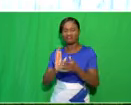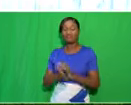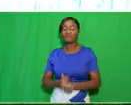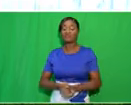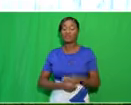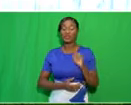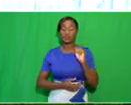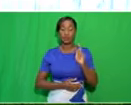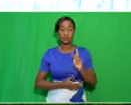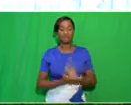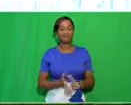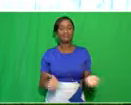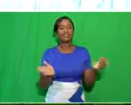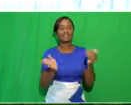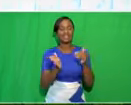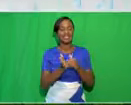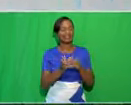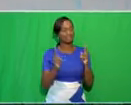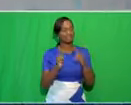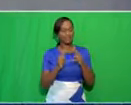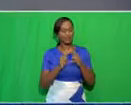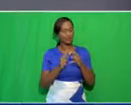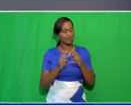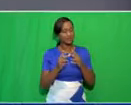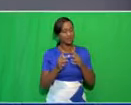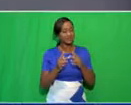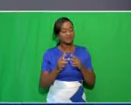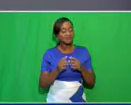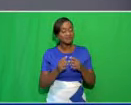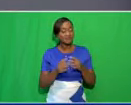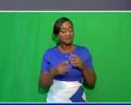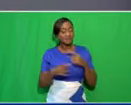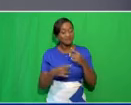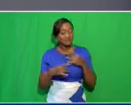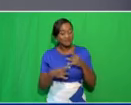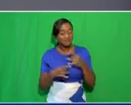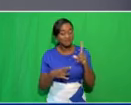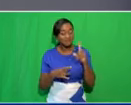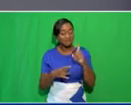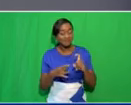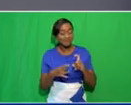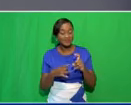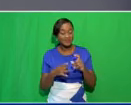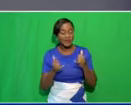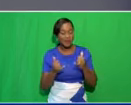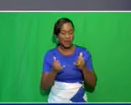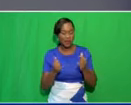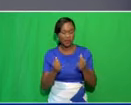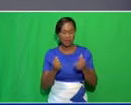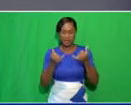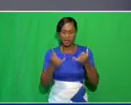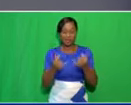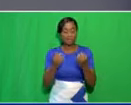Okay, again, a very interesting question, given the technological changes that